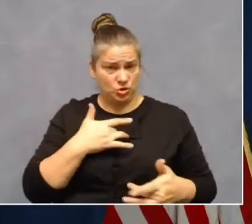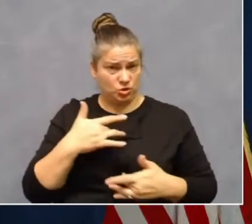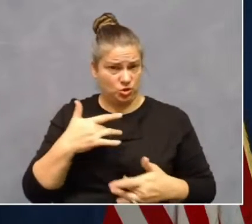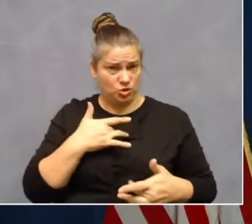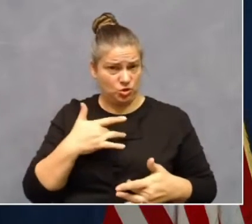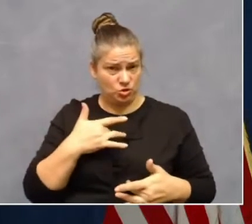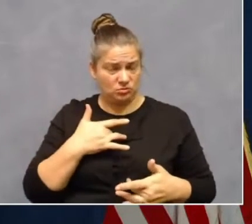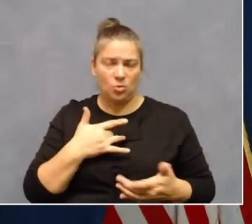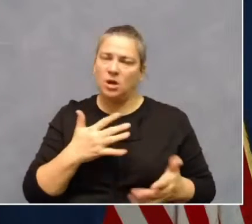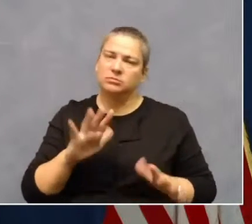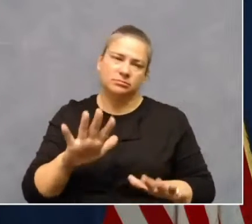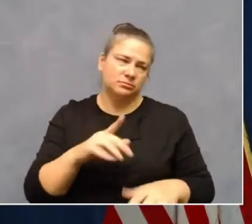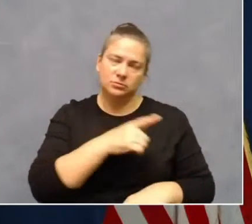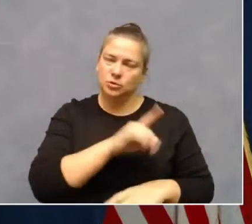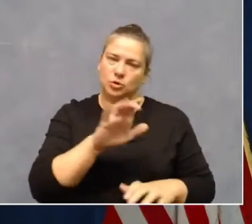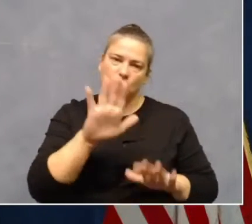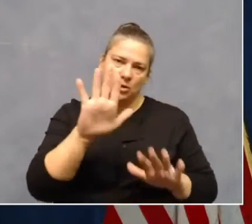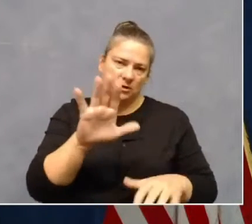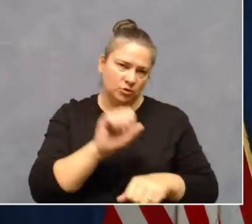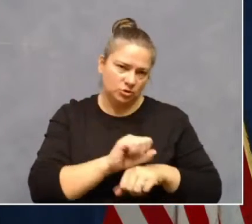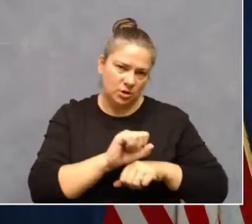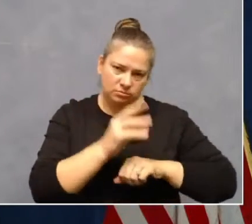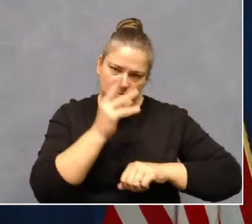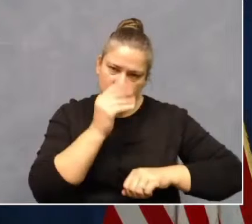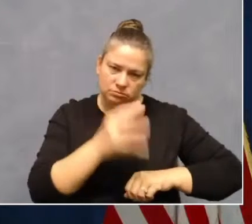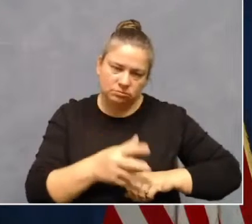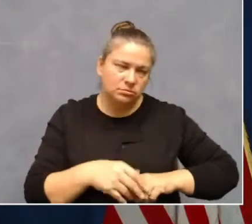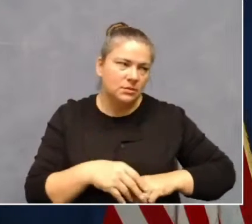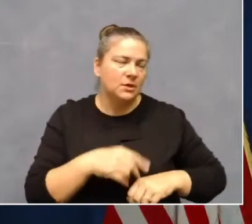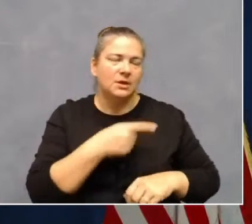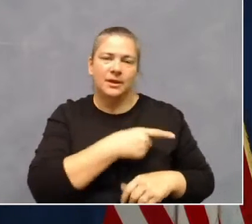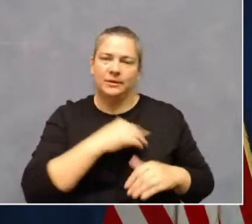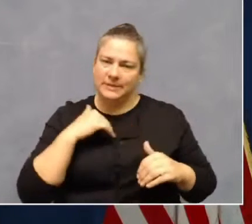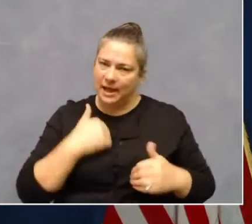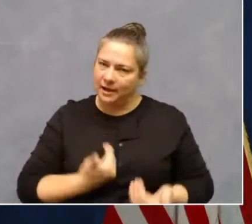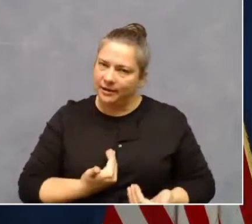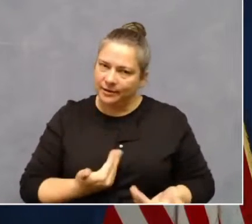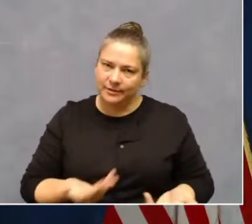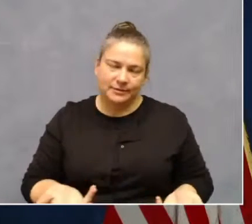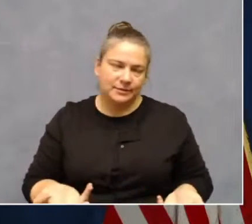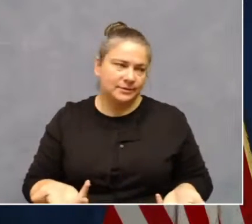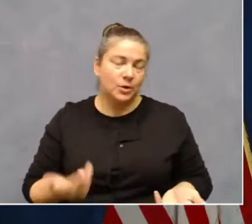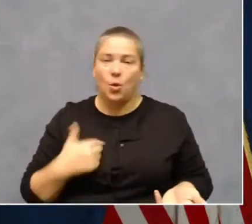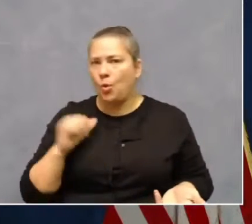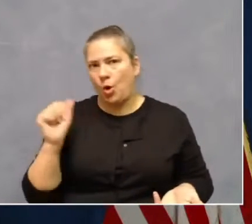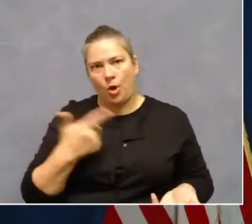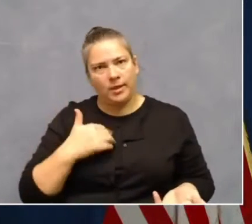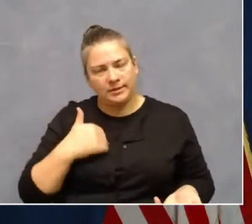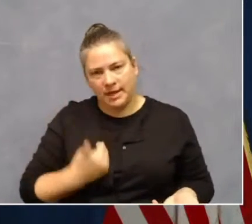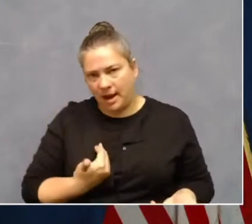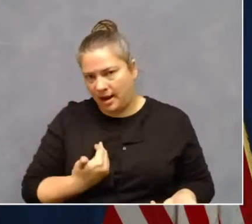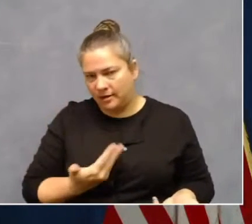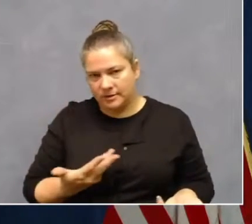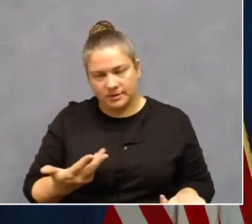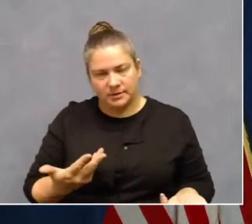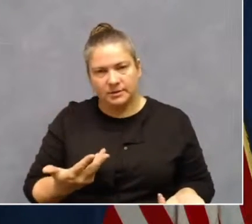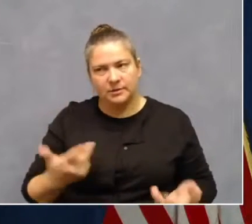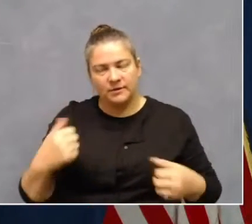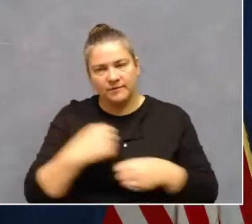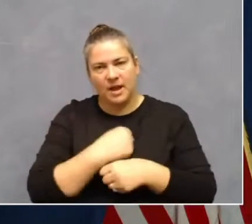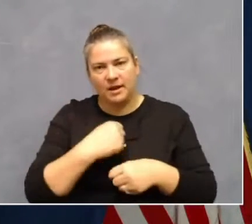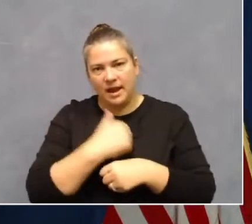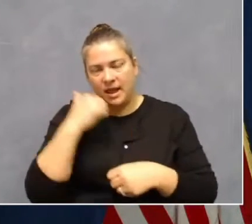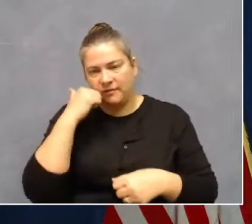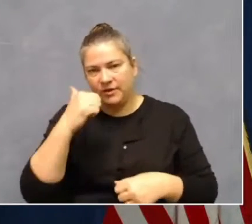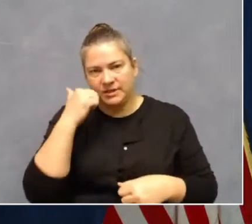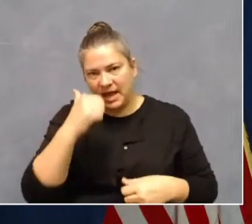a heroic job. They are tired, and we all are that are fighting this on a daily basis. Our